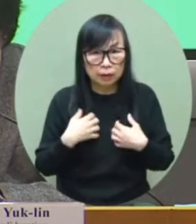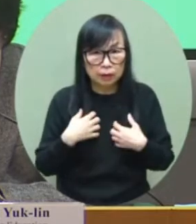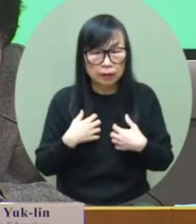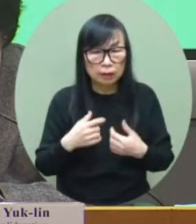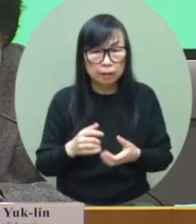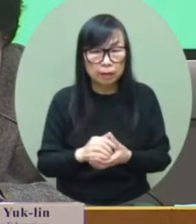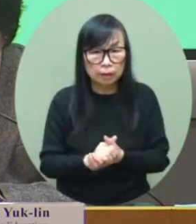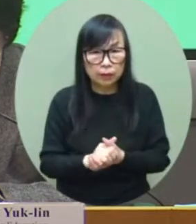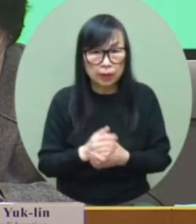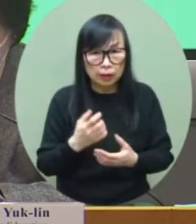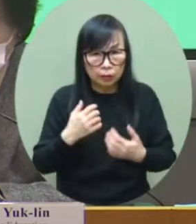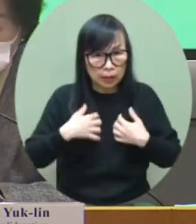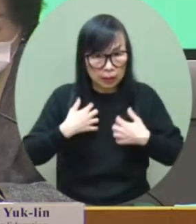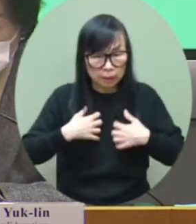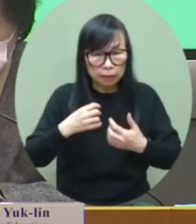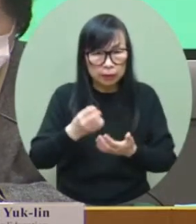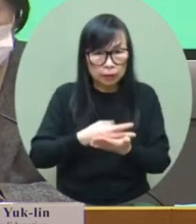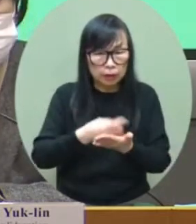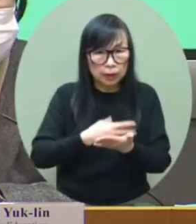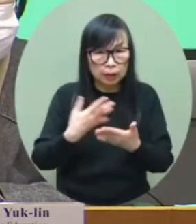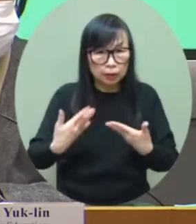concern,